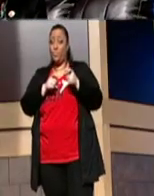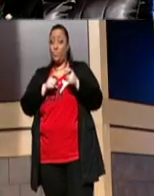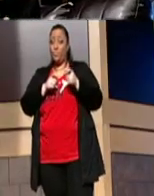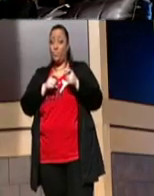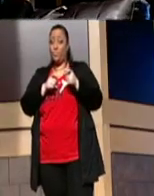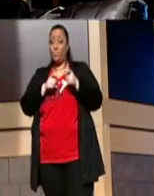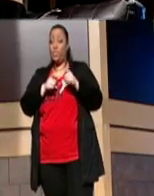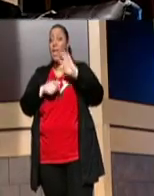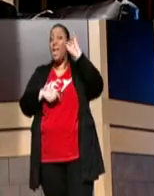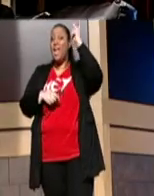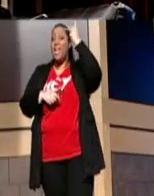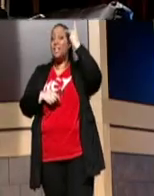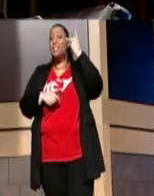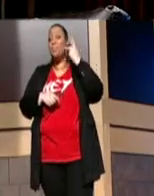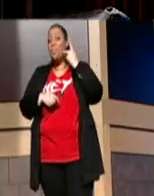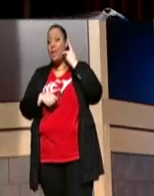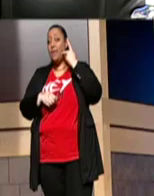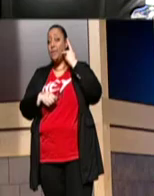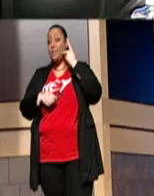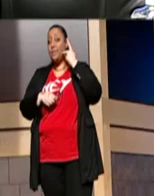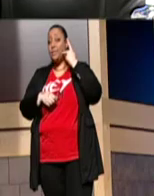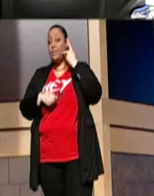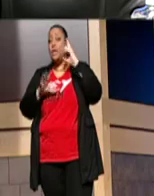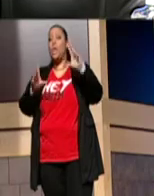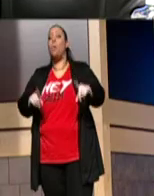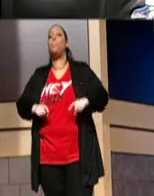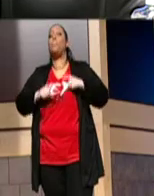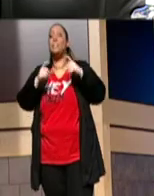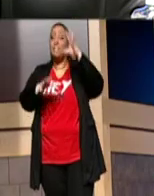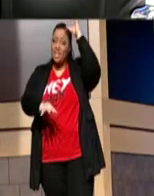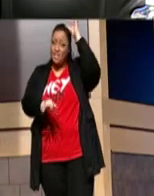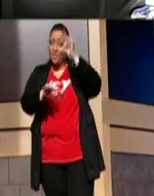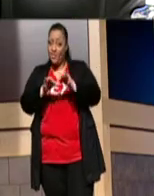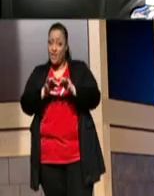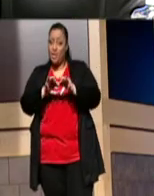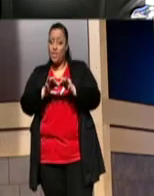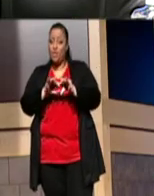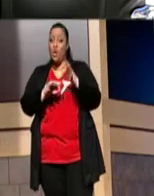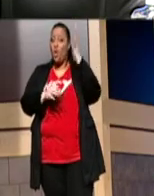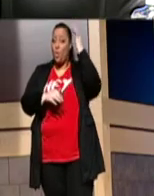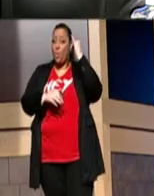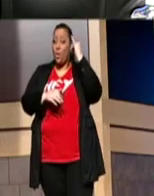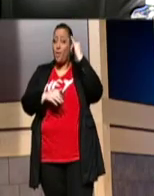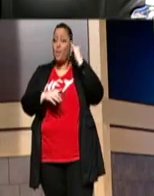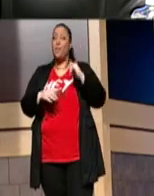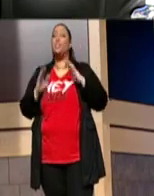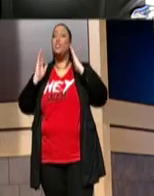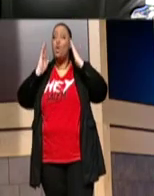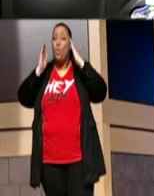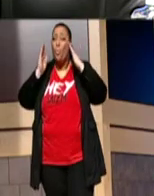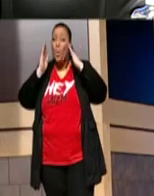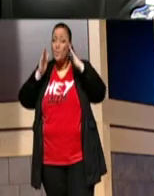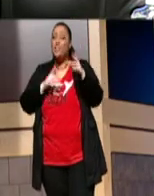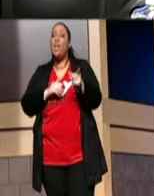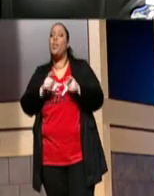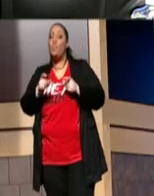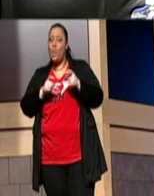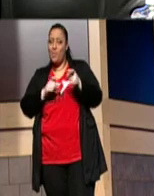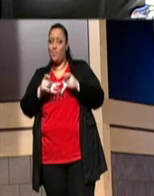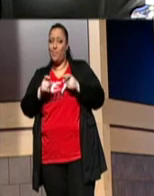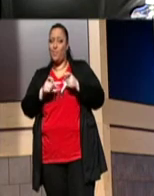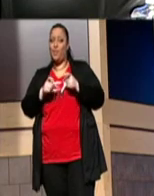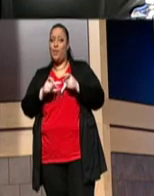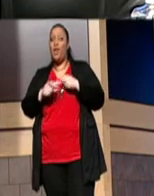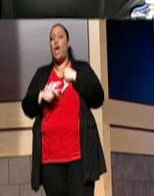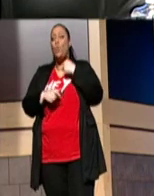They are as parents, pass down the faith because they're watching how we handle it. And I want to say to